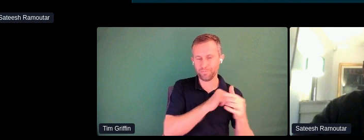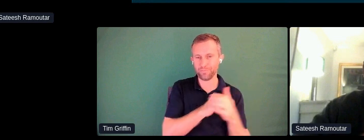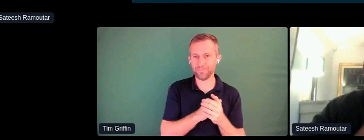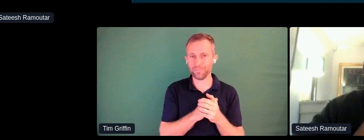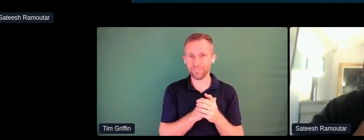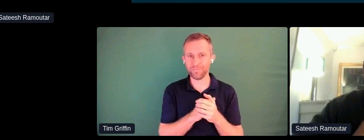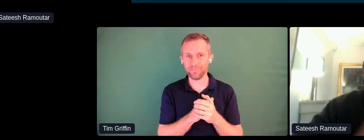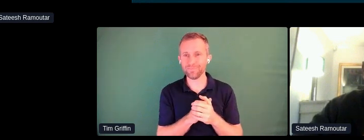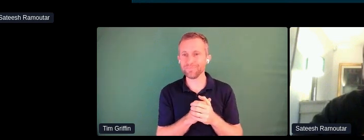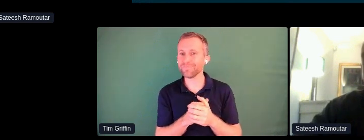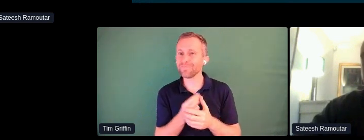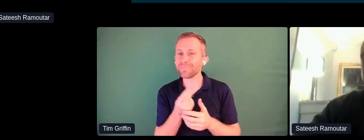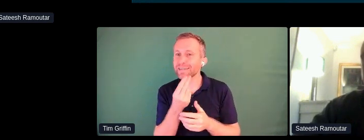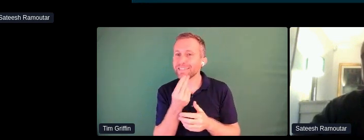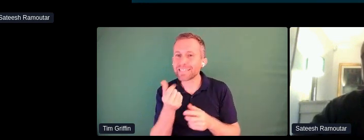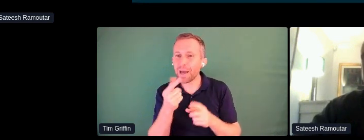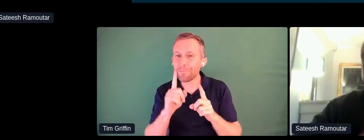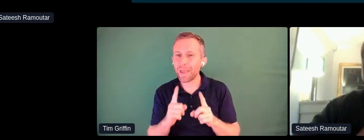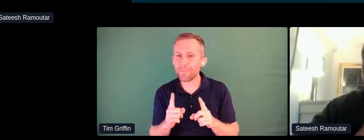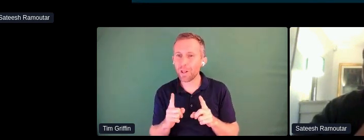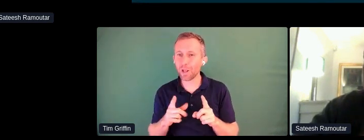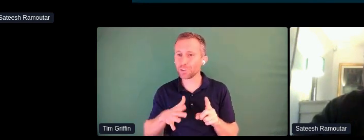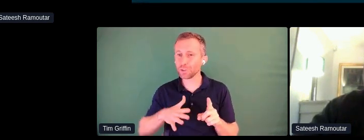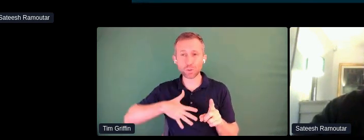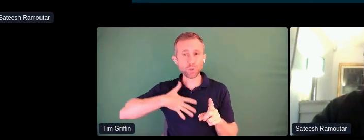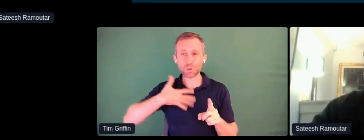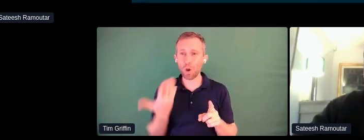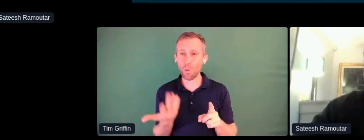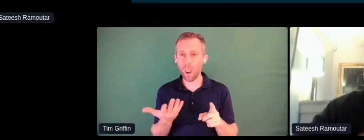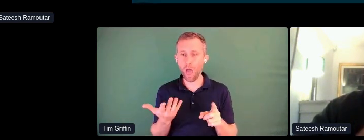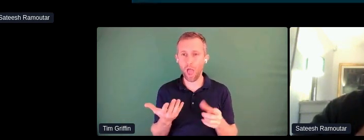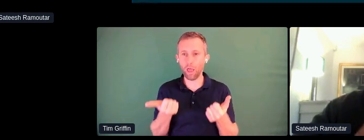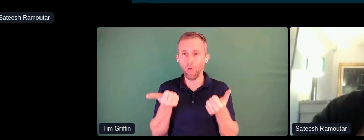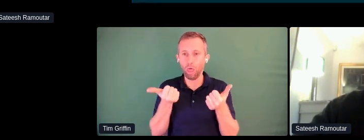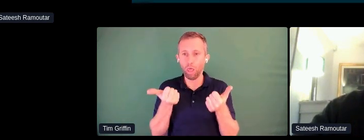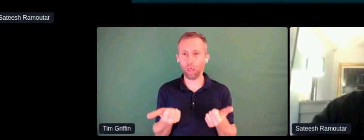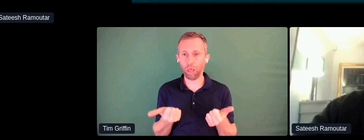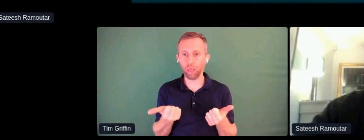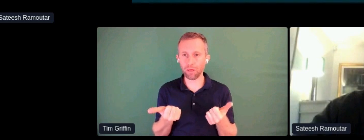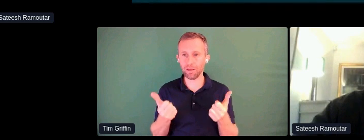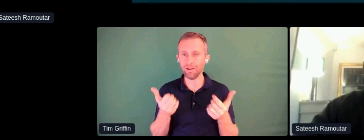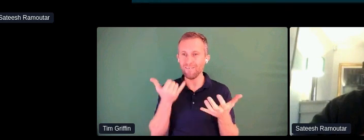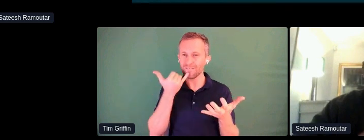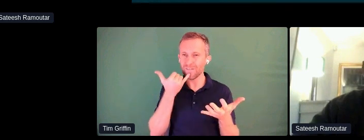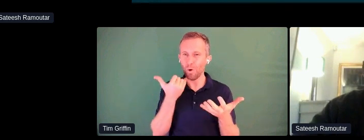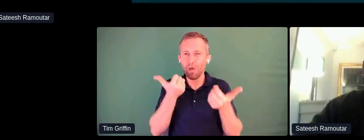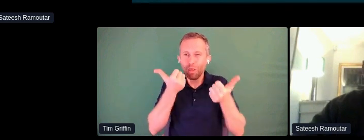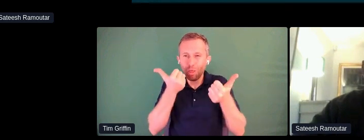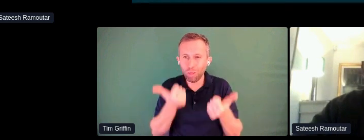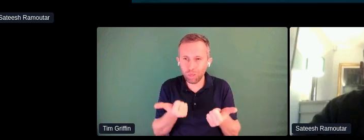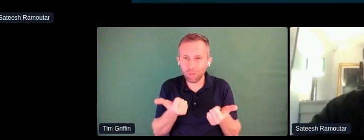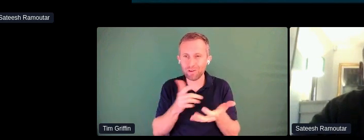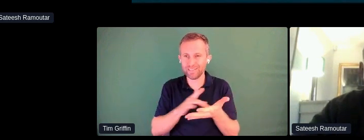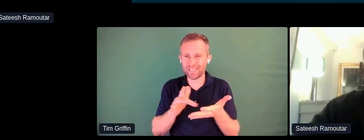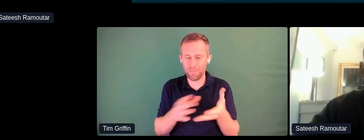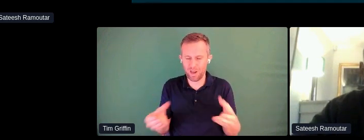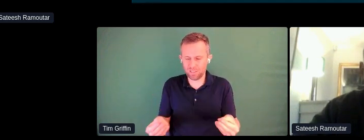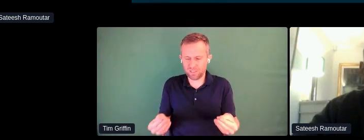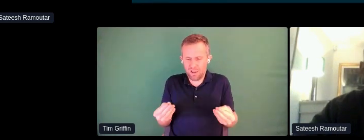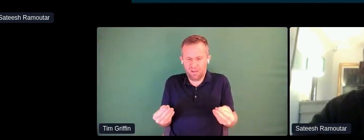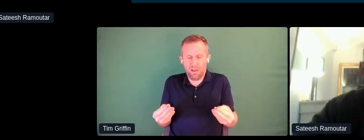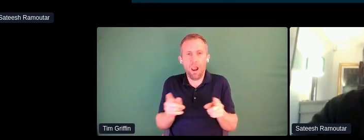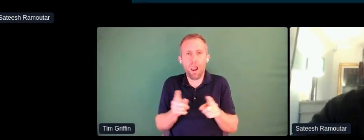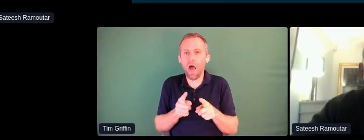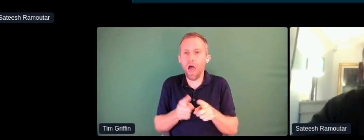phone. They want the latest technology. They want the latest features. They want the latest gadgets. I remember a lady we spoke to